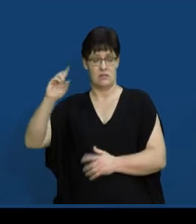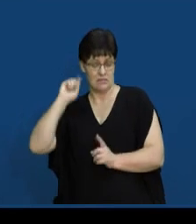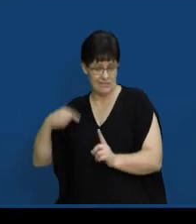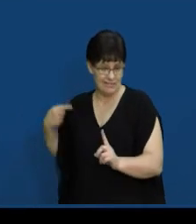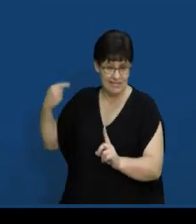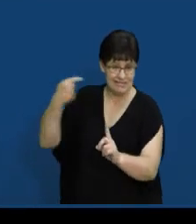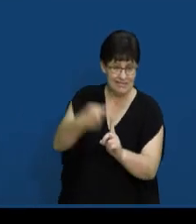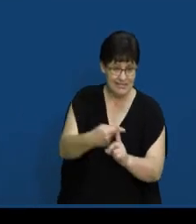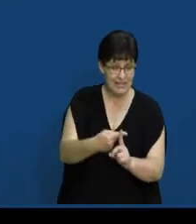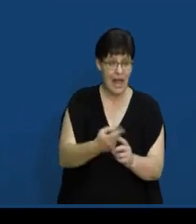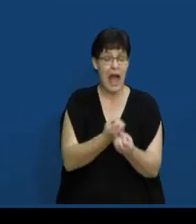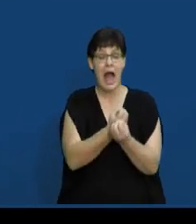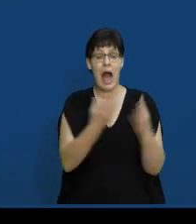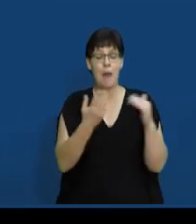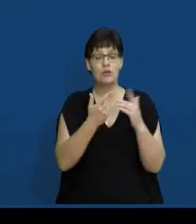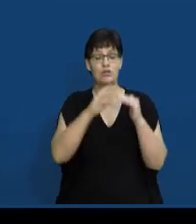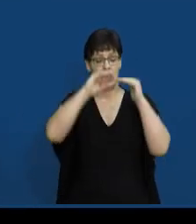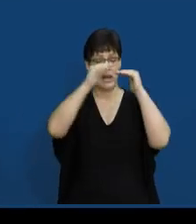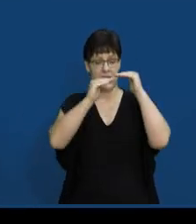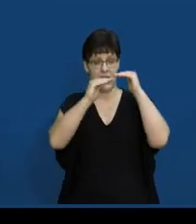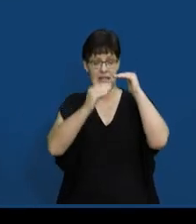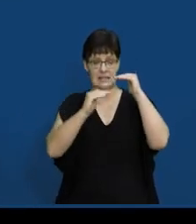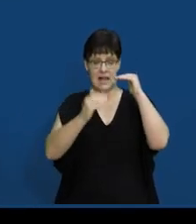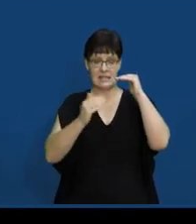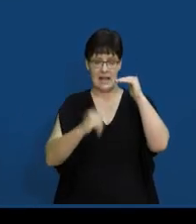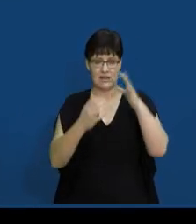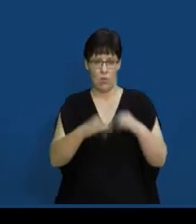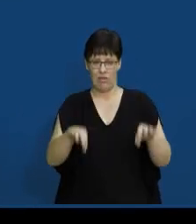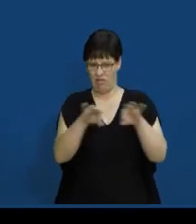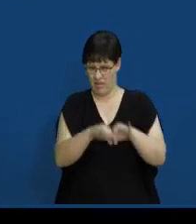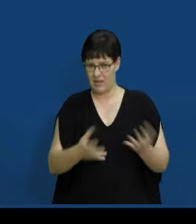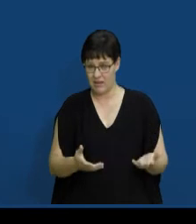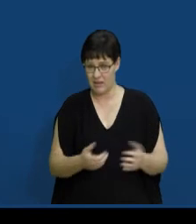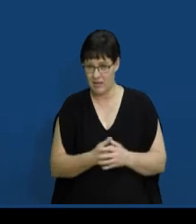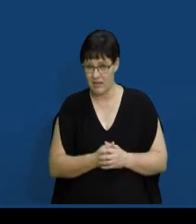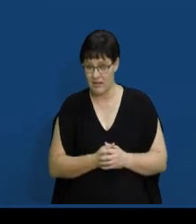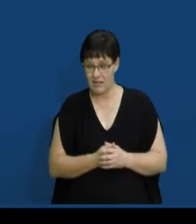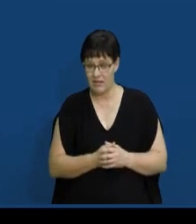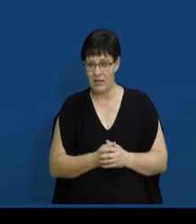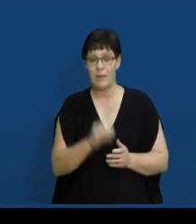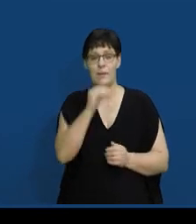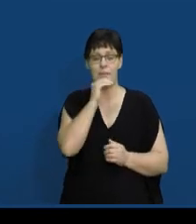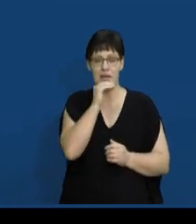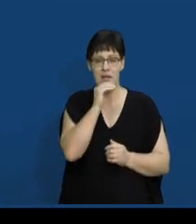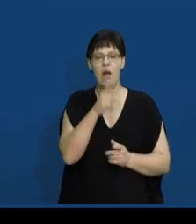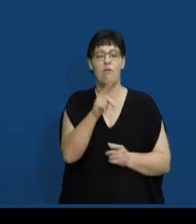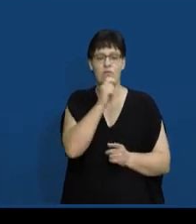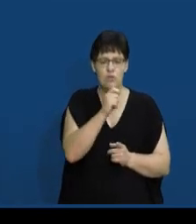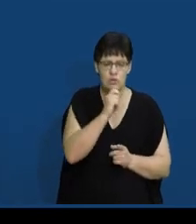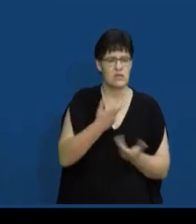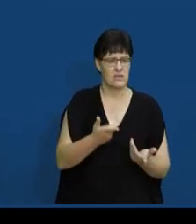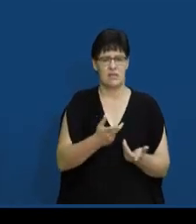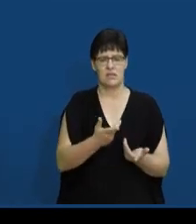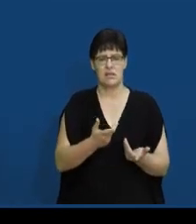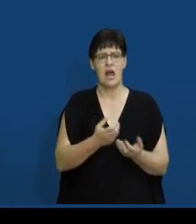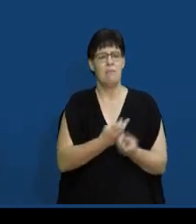by how much has that asset diminished or decreased in value? It means we've used up, in other words,